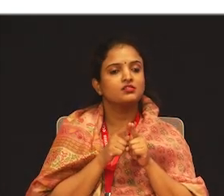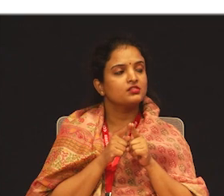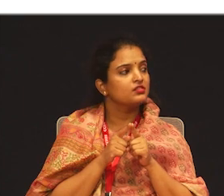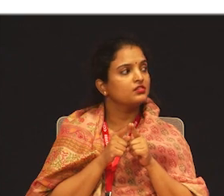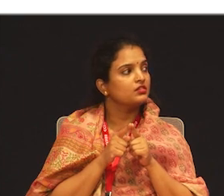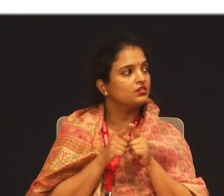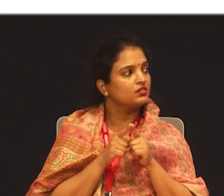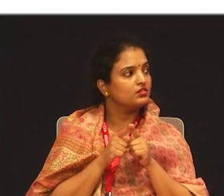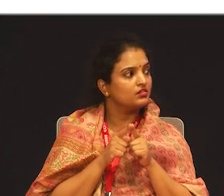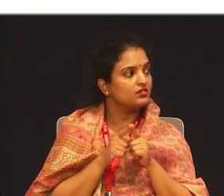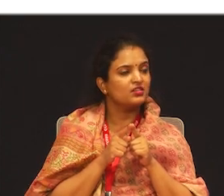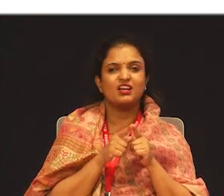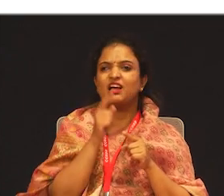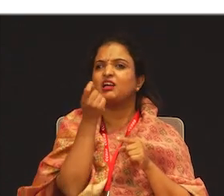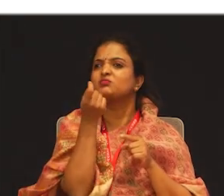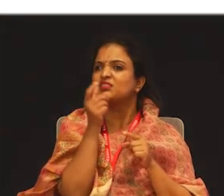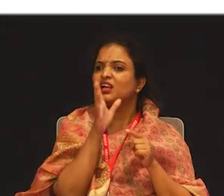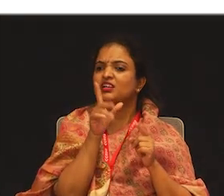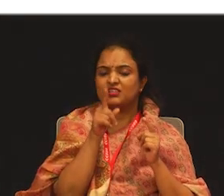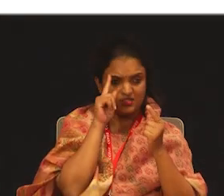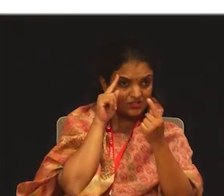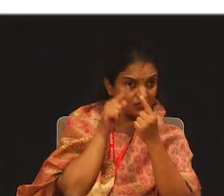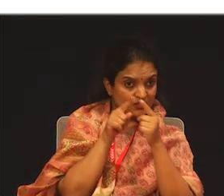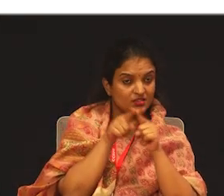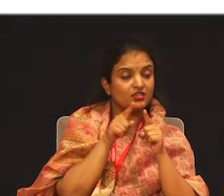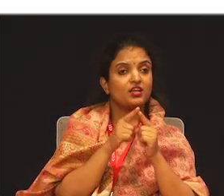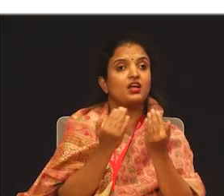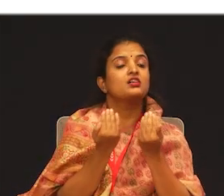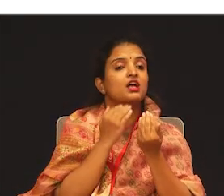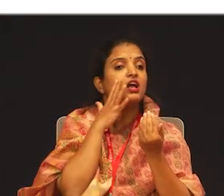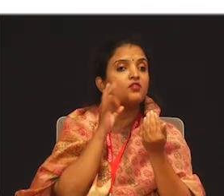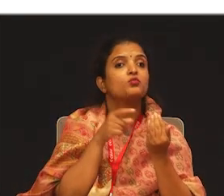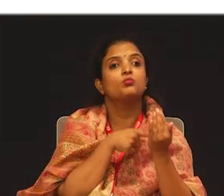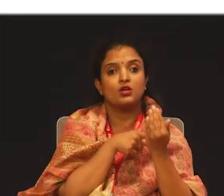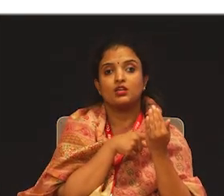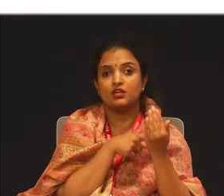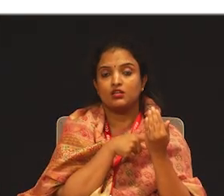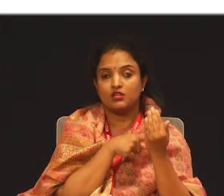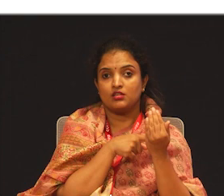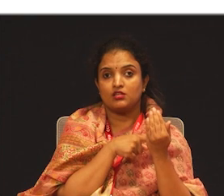So it's a tricky question. The concern is safety.